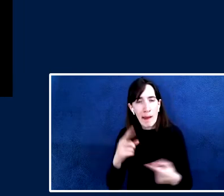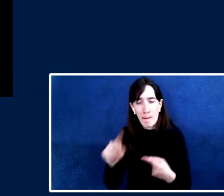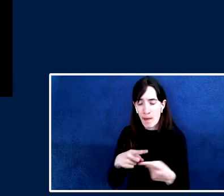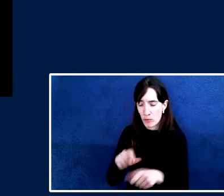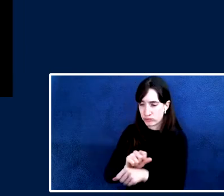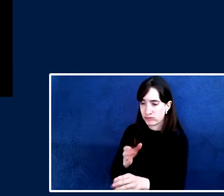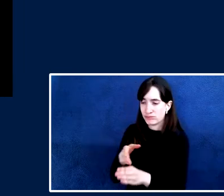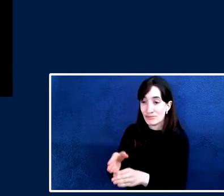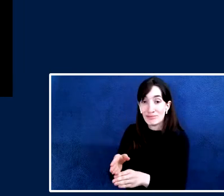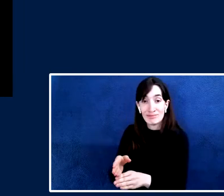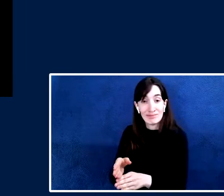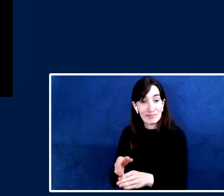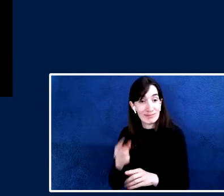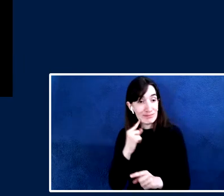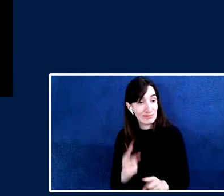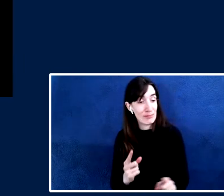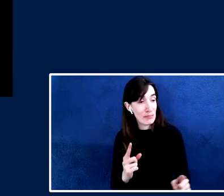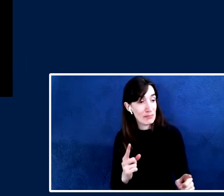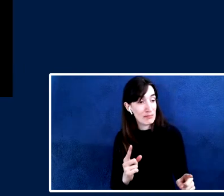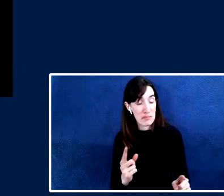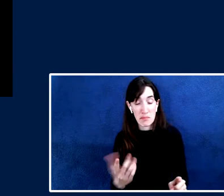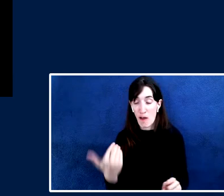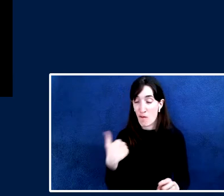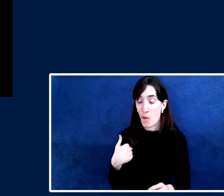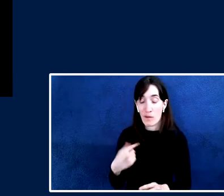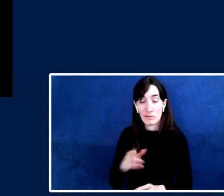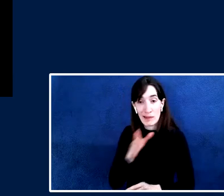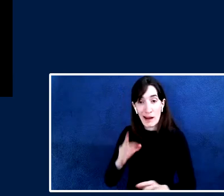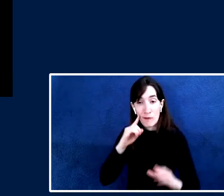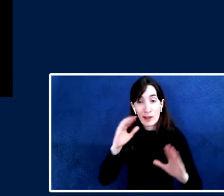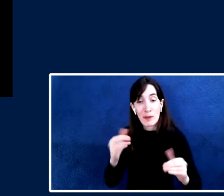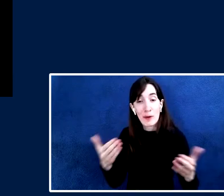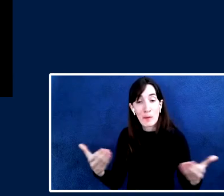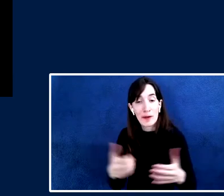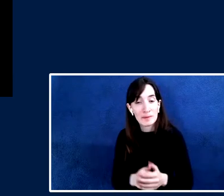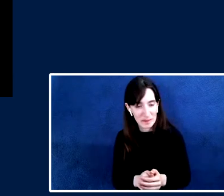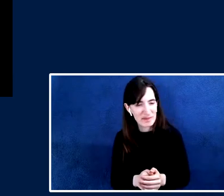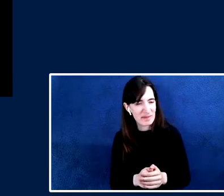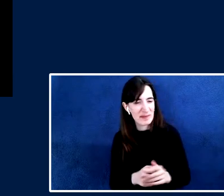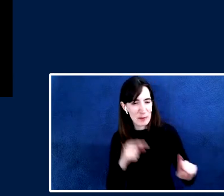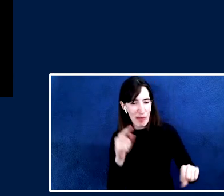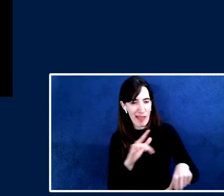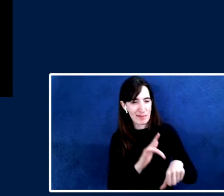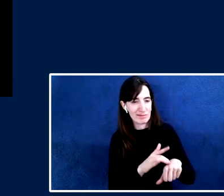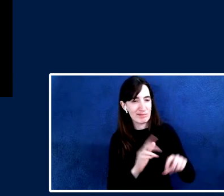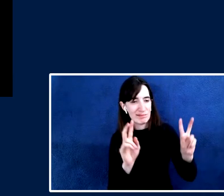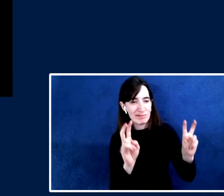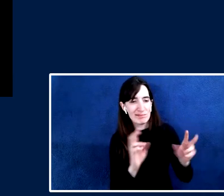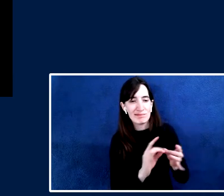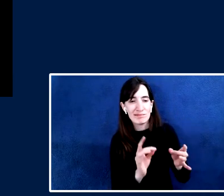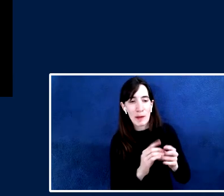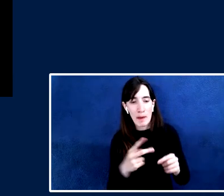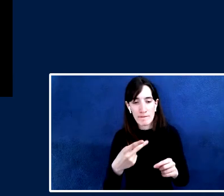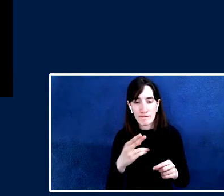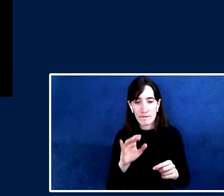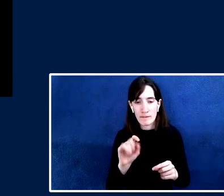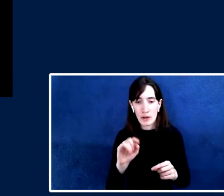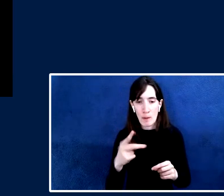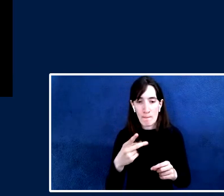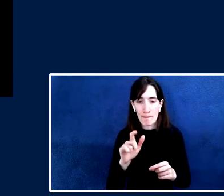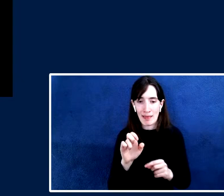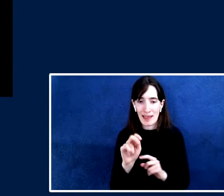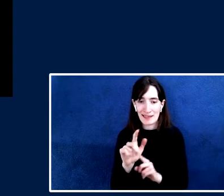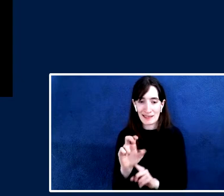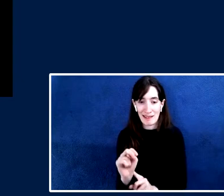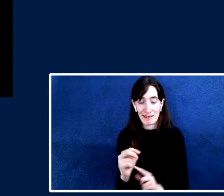really expected? Touching back on that phytoplankton thing I just said, one of my official titles is phytoplankton taxonomist, which is something I